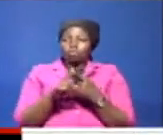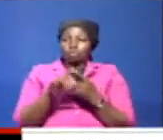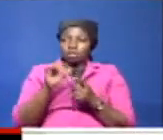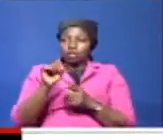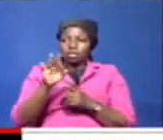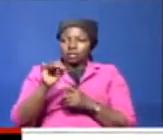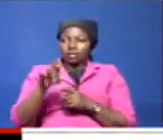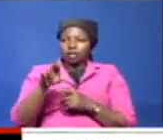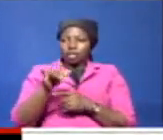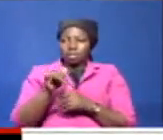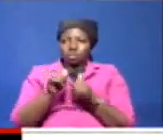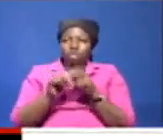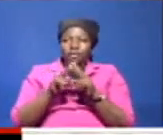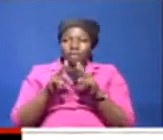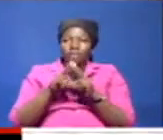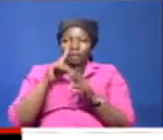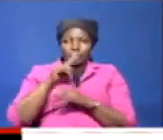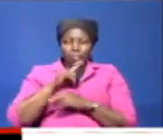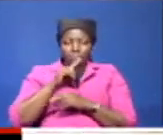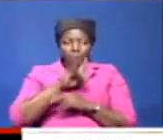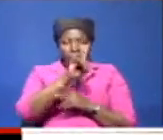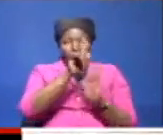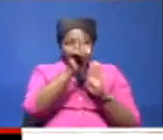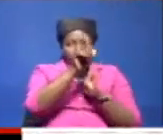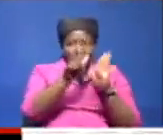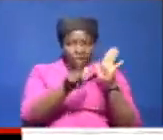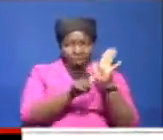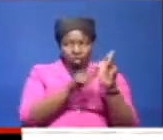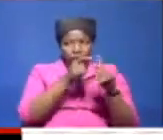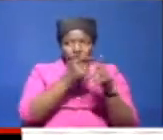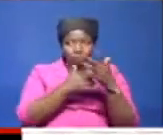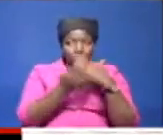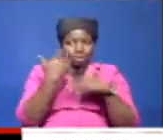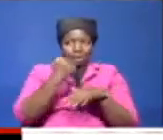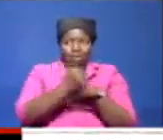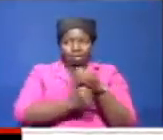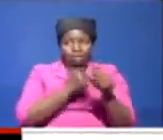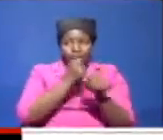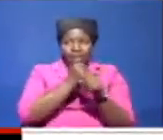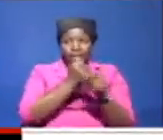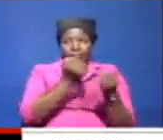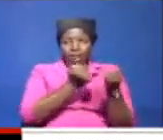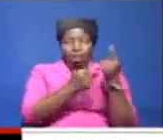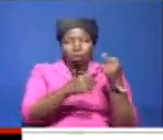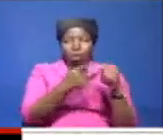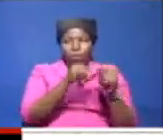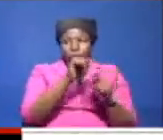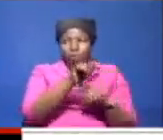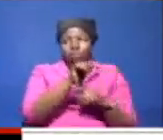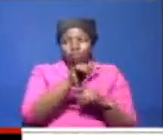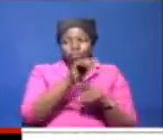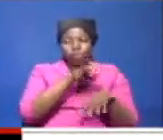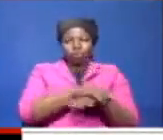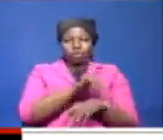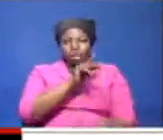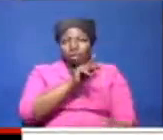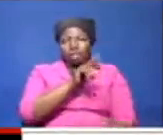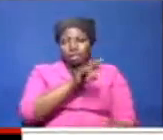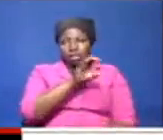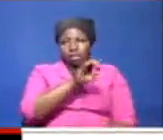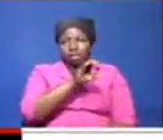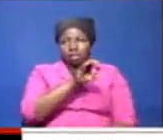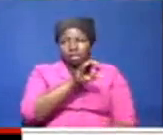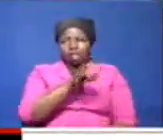event. And one of the lessons from the last year's safari was scrutineering, and that's why we got a KNRC division introduced